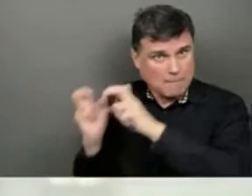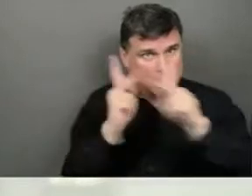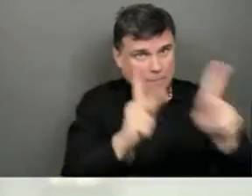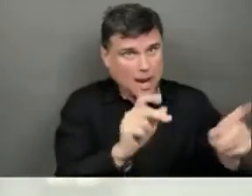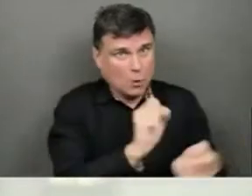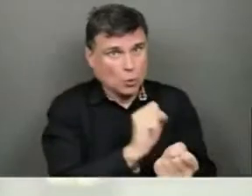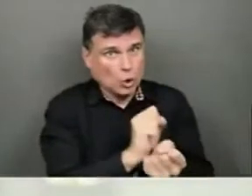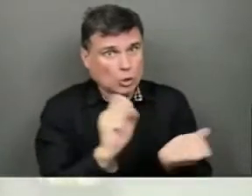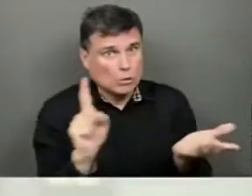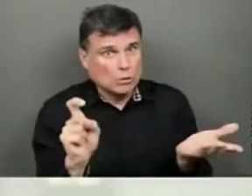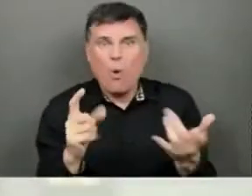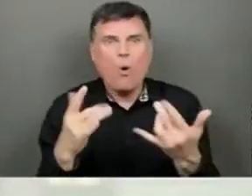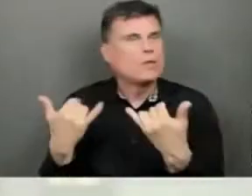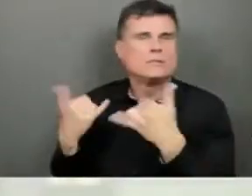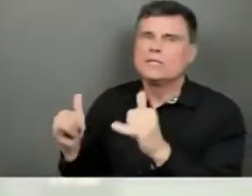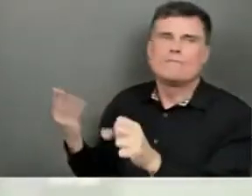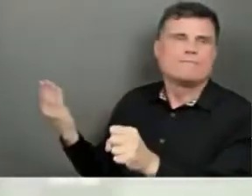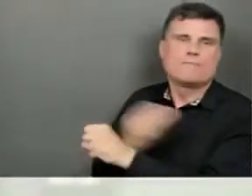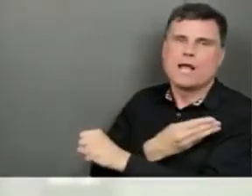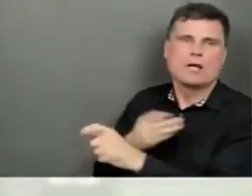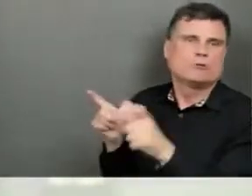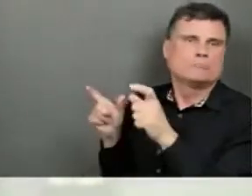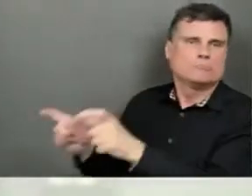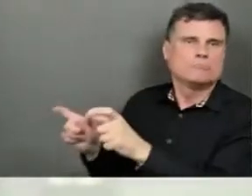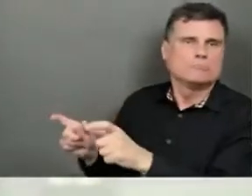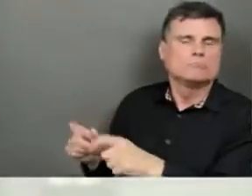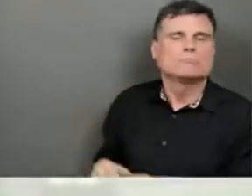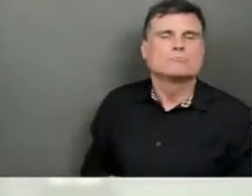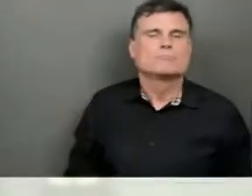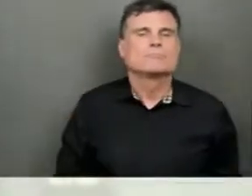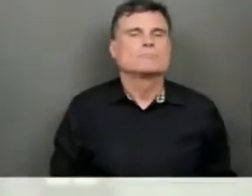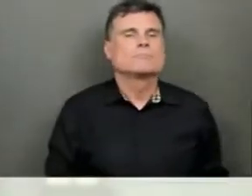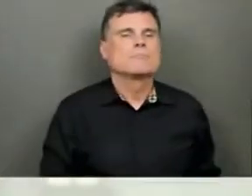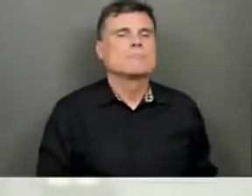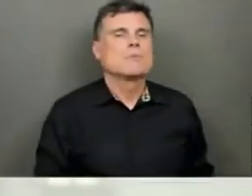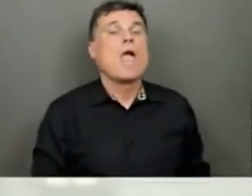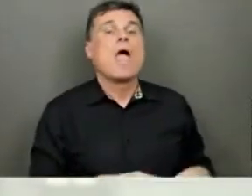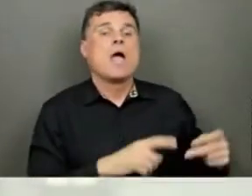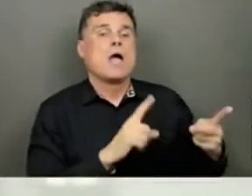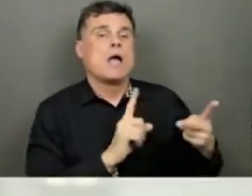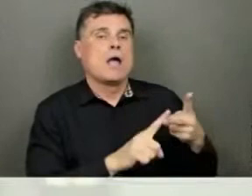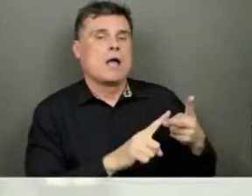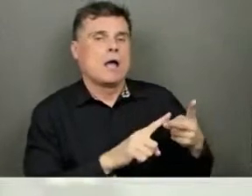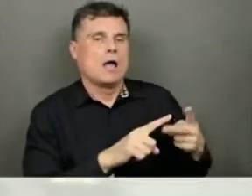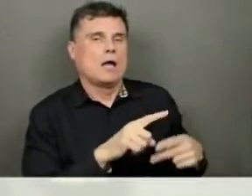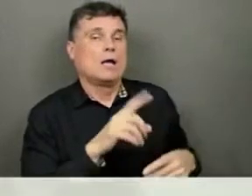dismissed? So just to clarify, the public health orders,